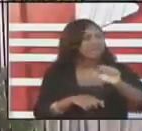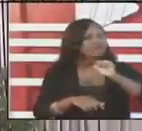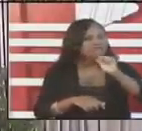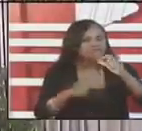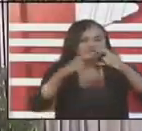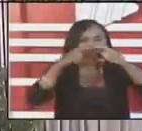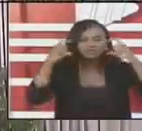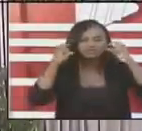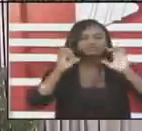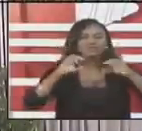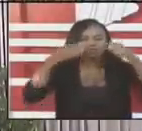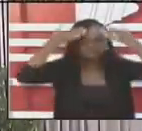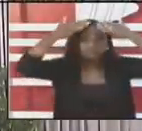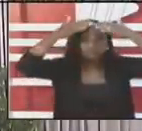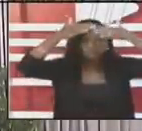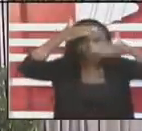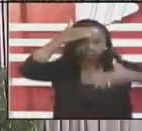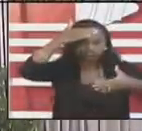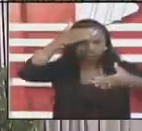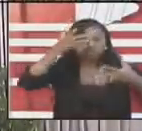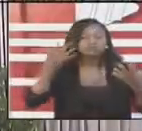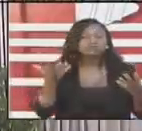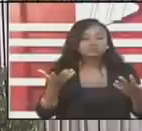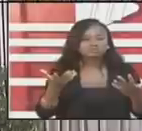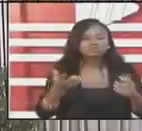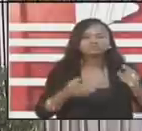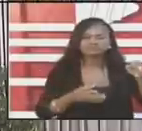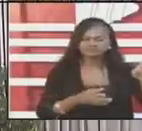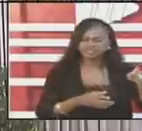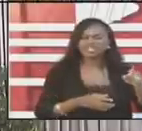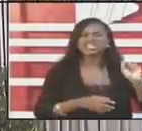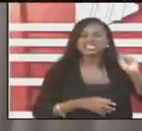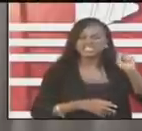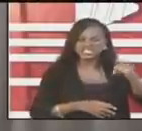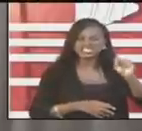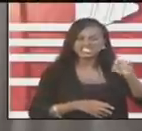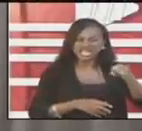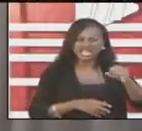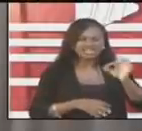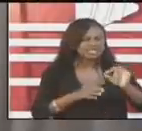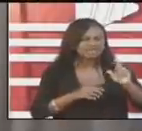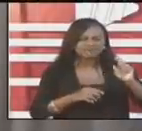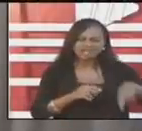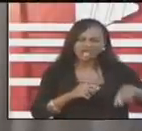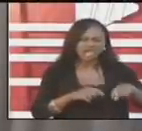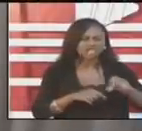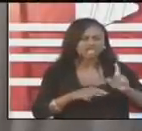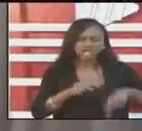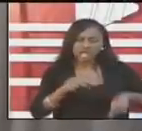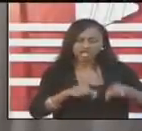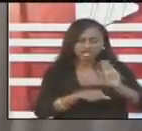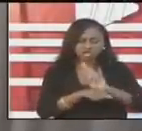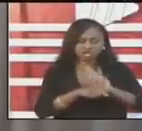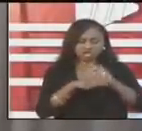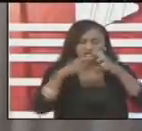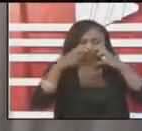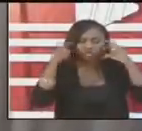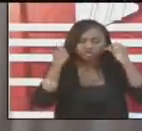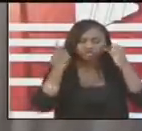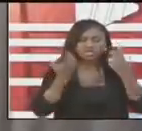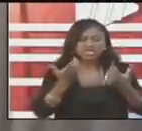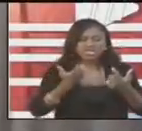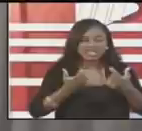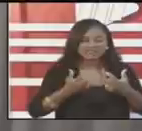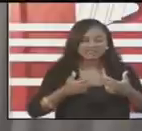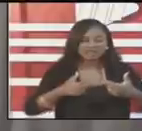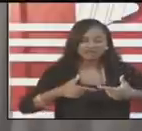so it is acceptable alternative in certain circumstances where persons cannot wear a face mask. For instance, if you have chronic obstructive